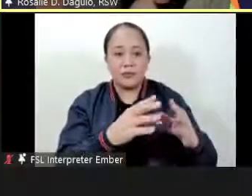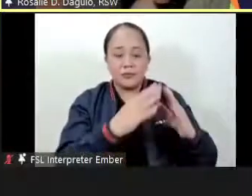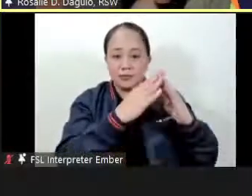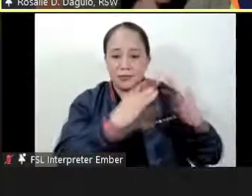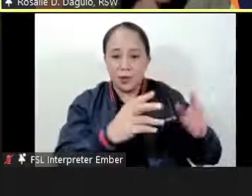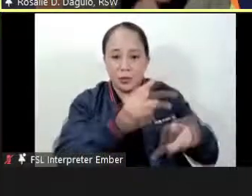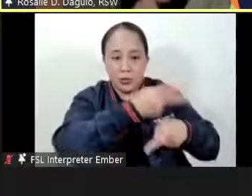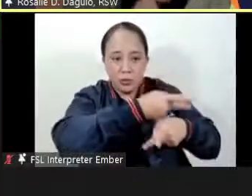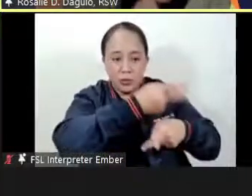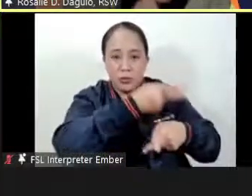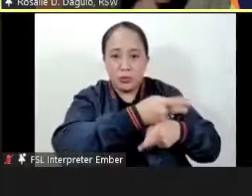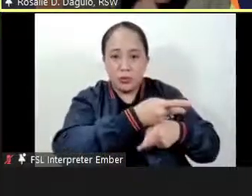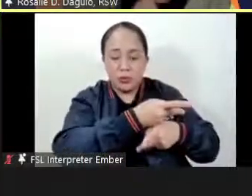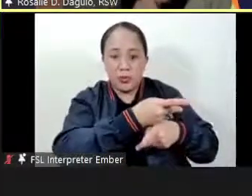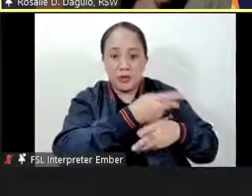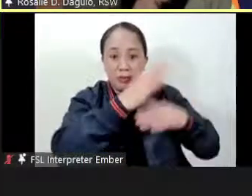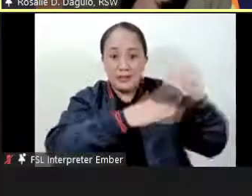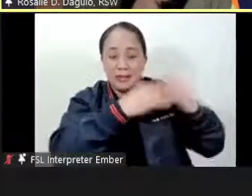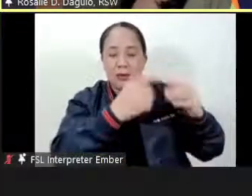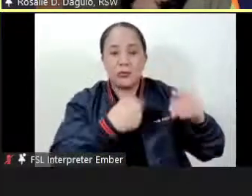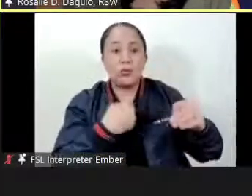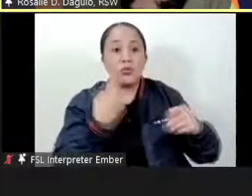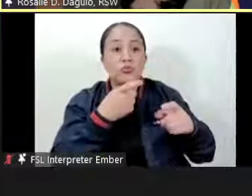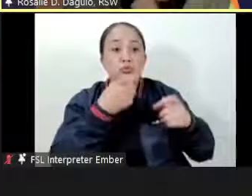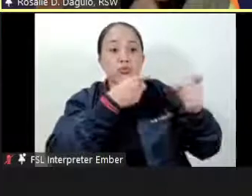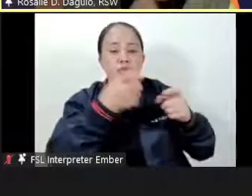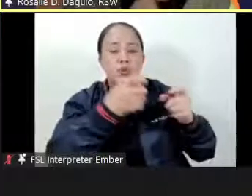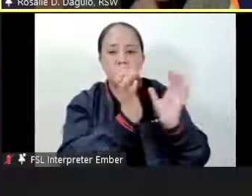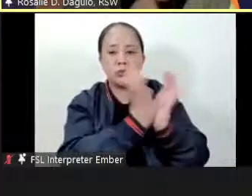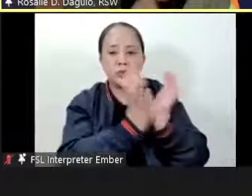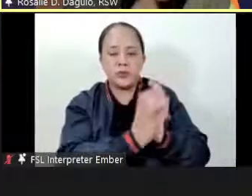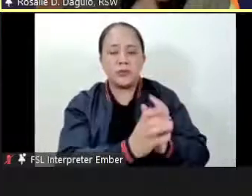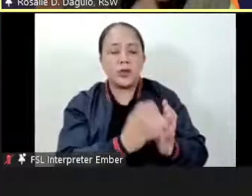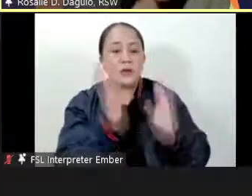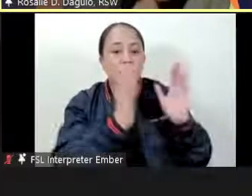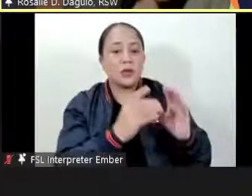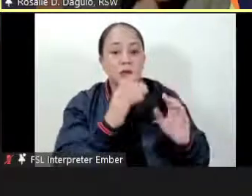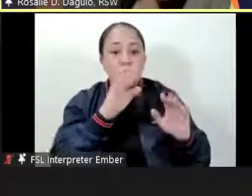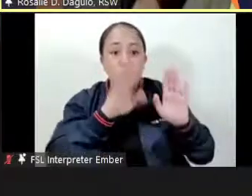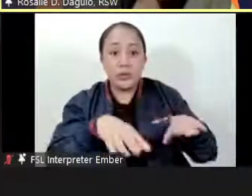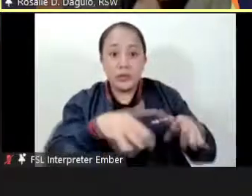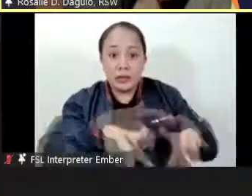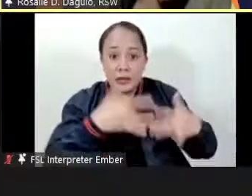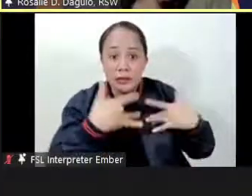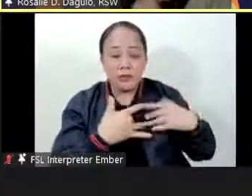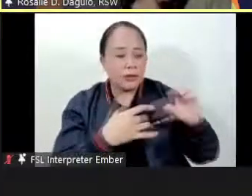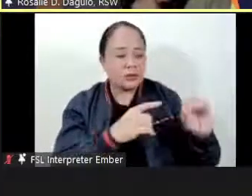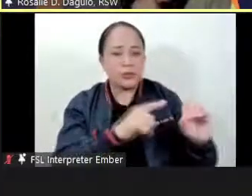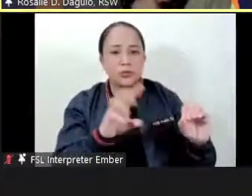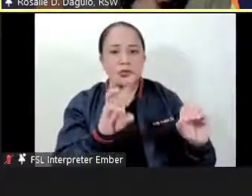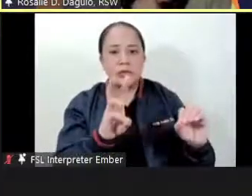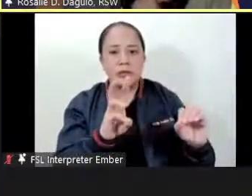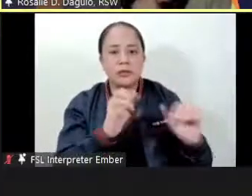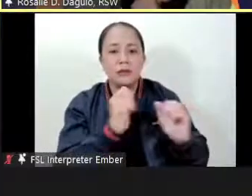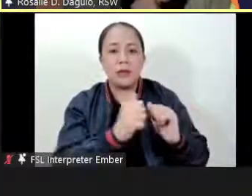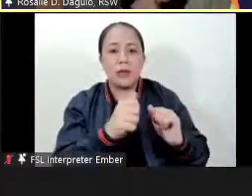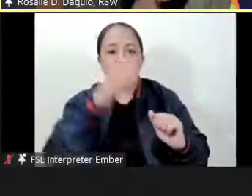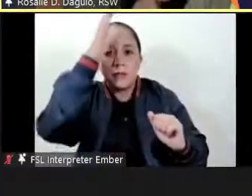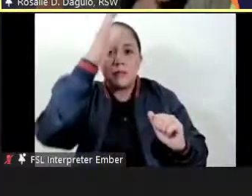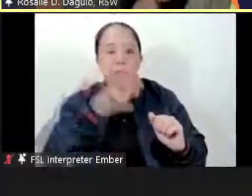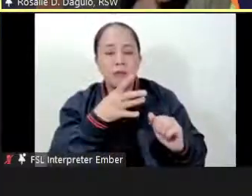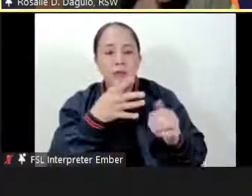by the DSWD nationwide, serving 0 to 6 years old children who were abandoned,